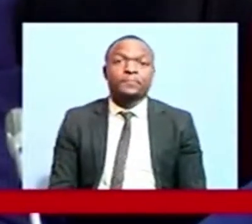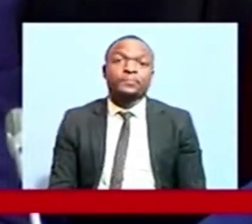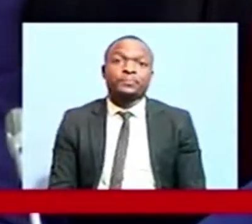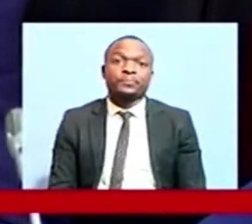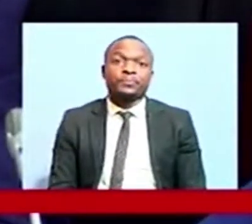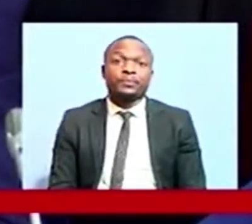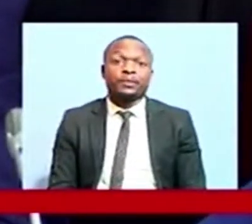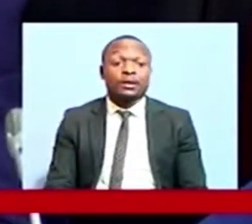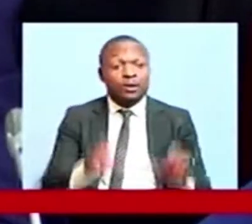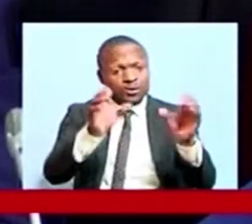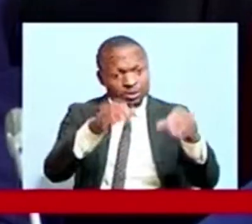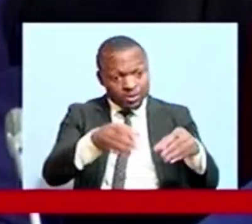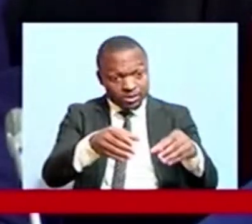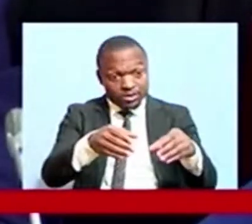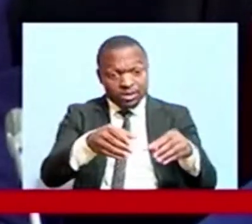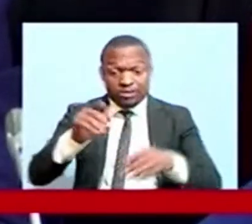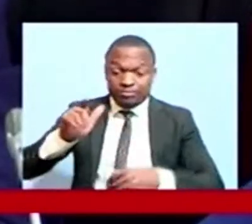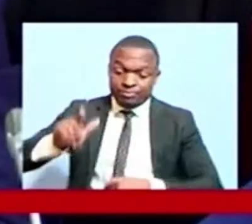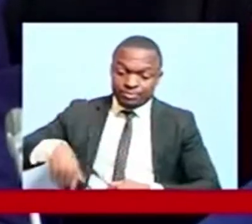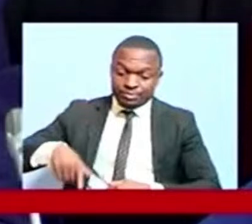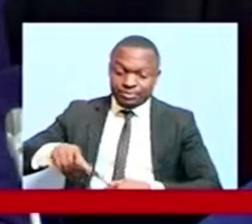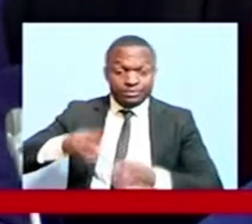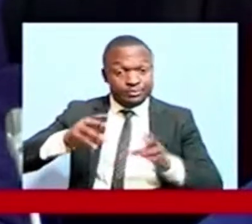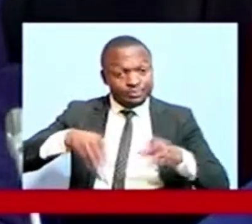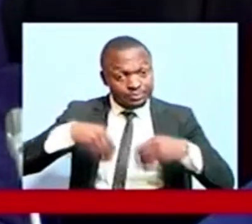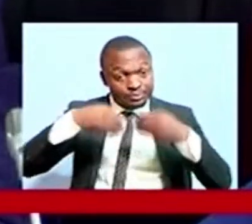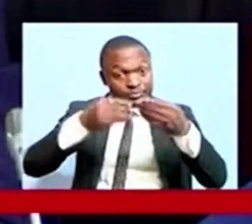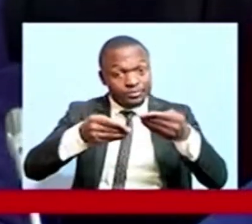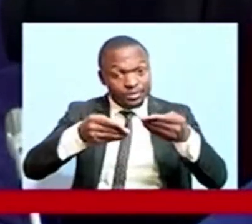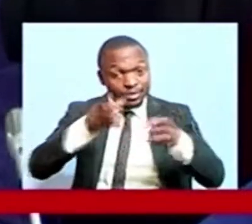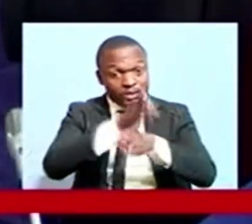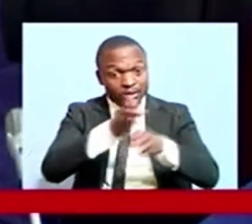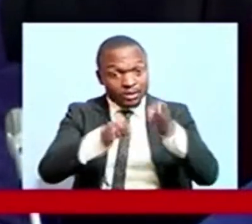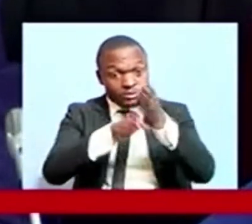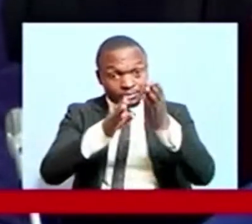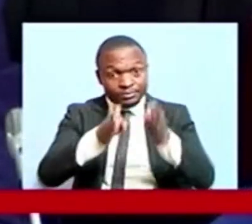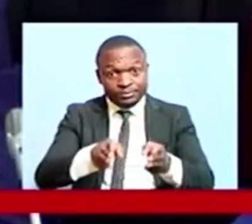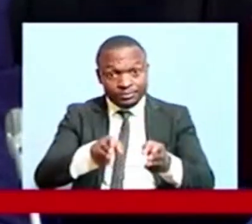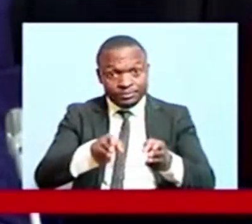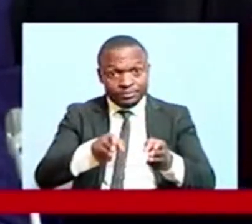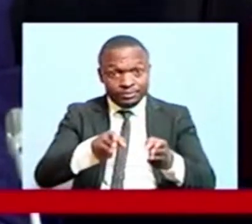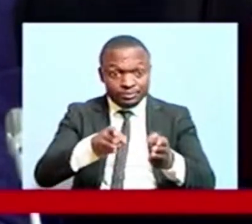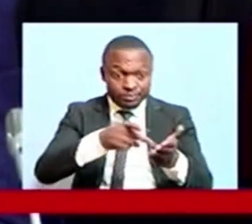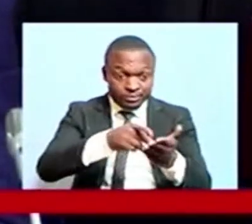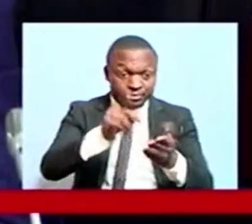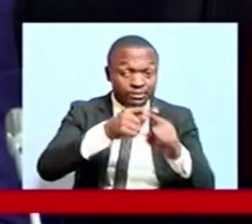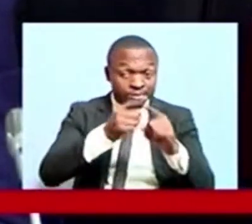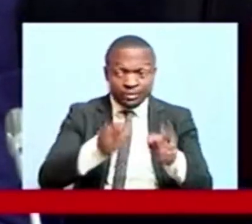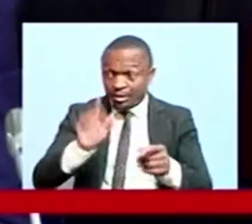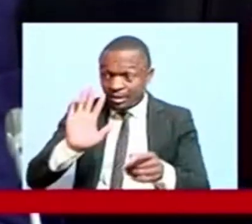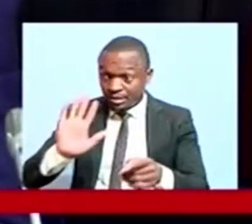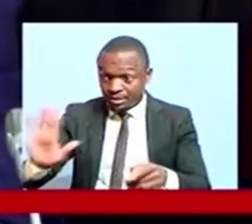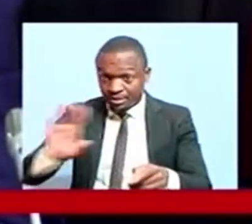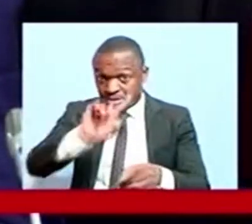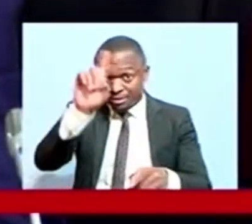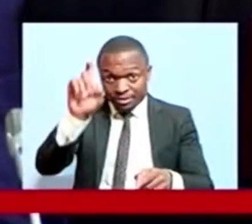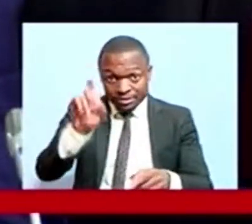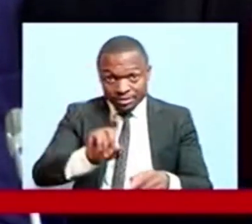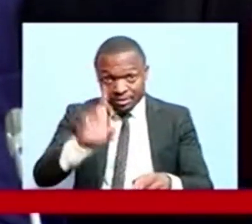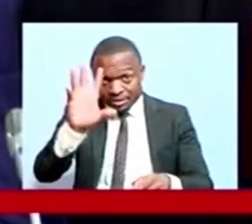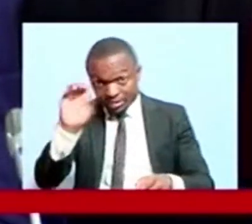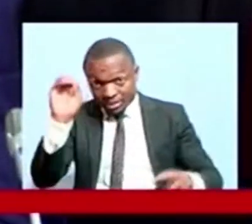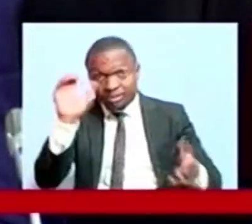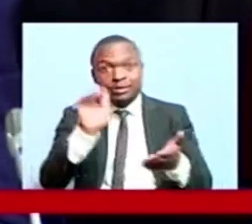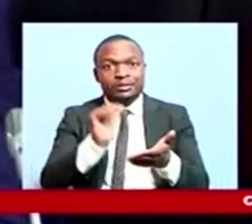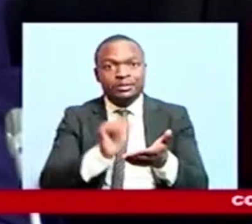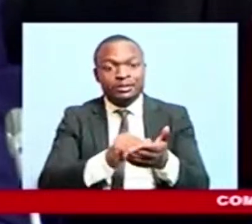the community was to delay to give the contractor upfront payment. But my question now is that